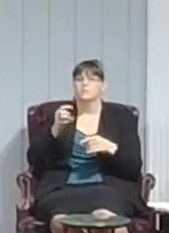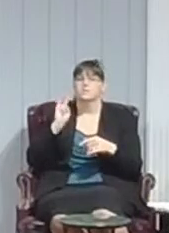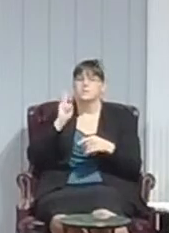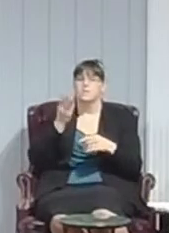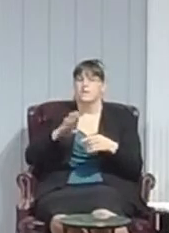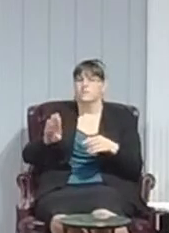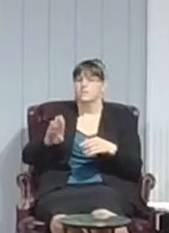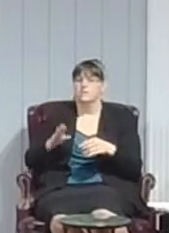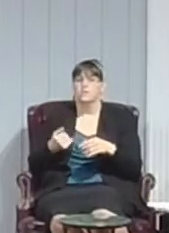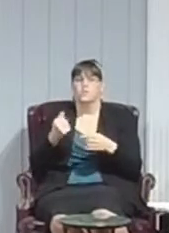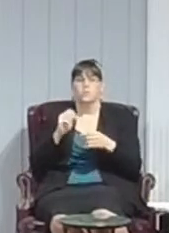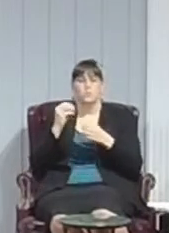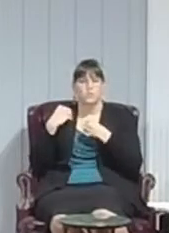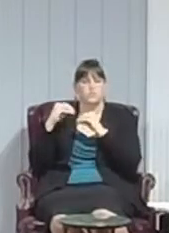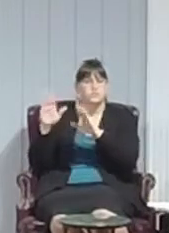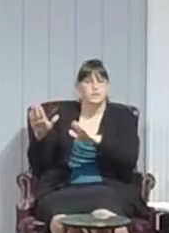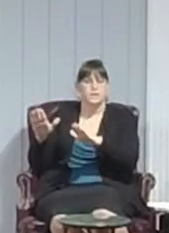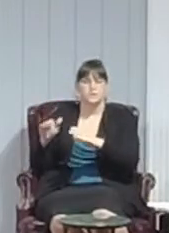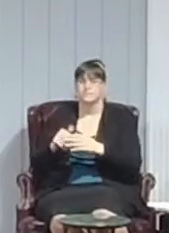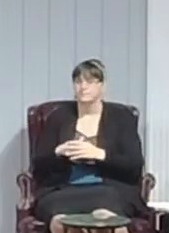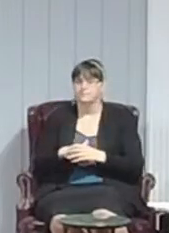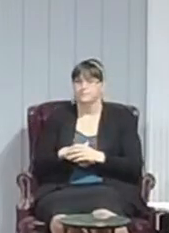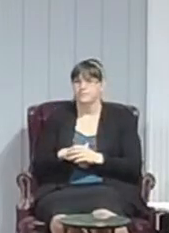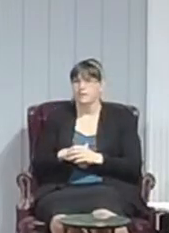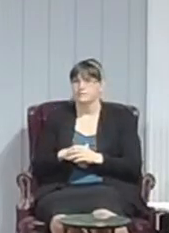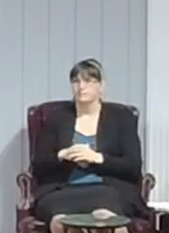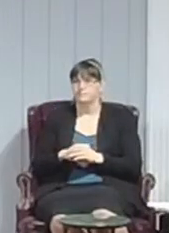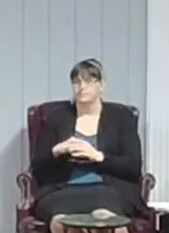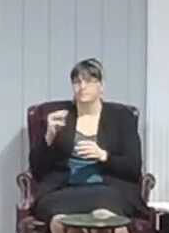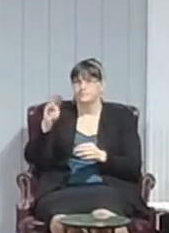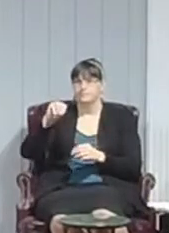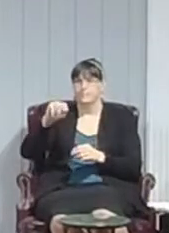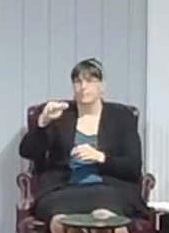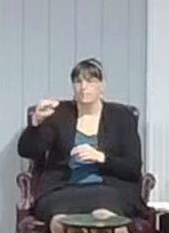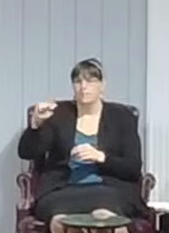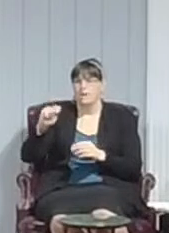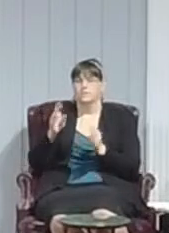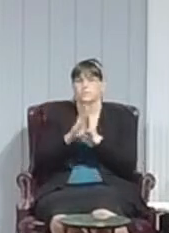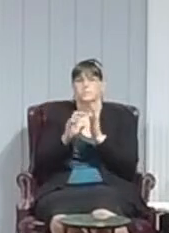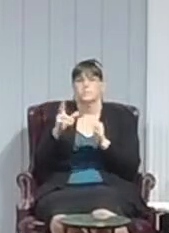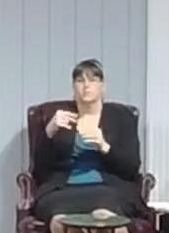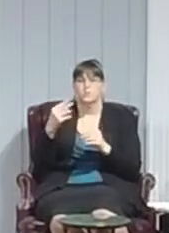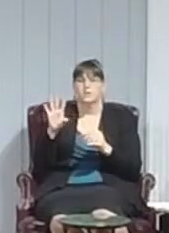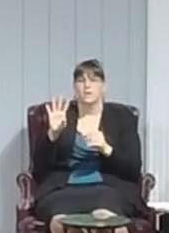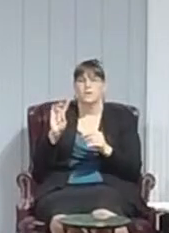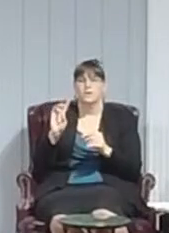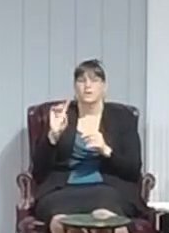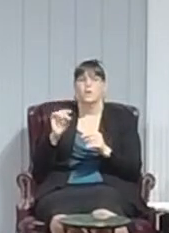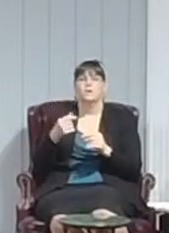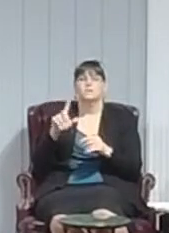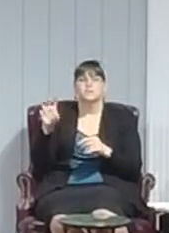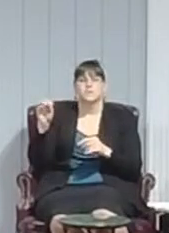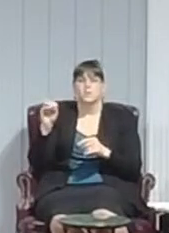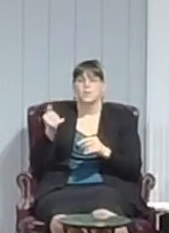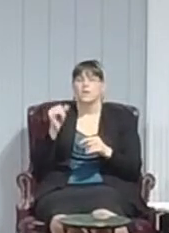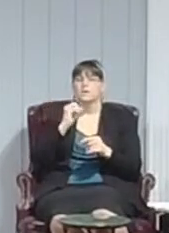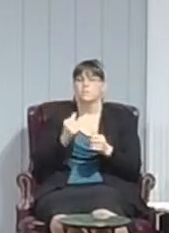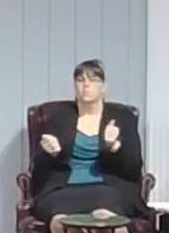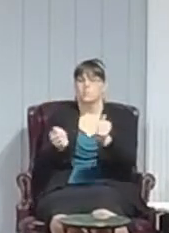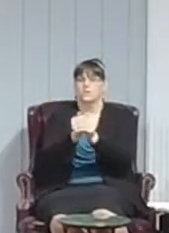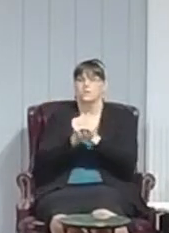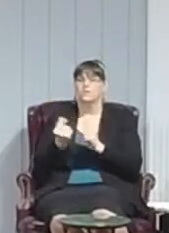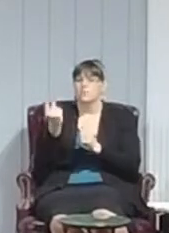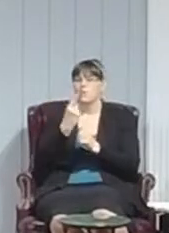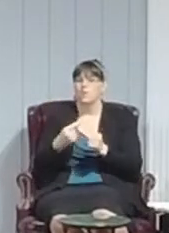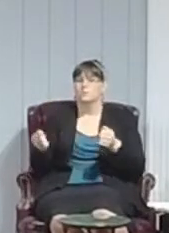in Matthew chapter 28, the last phrase of Matthew 28 verse 20. And lo, I am with you always, even